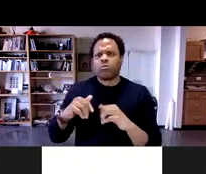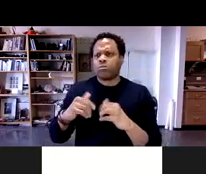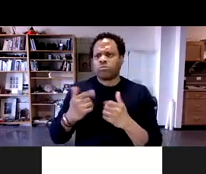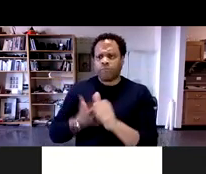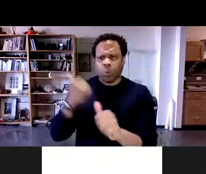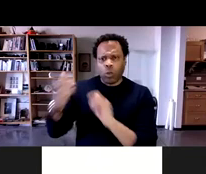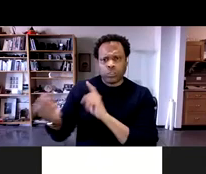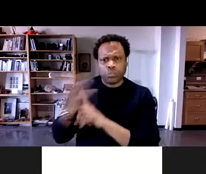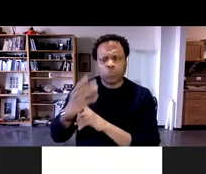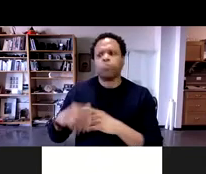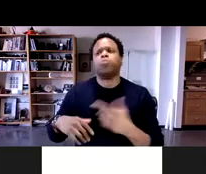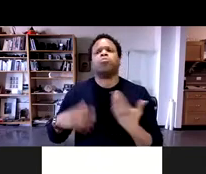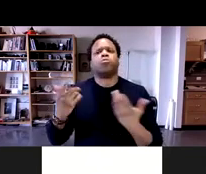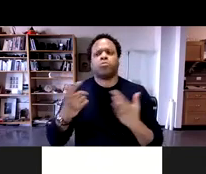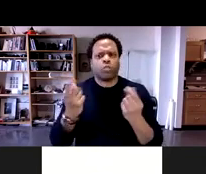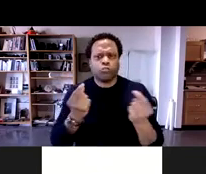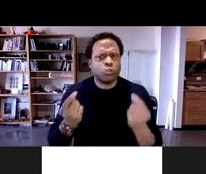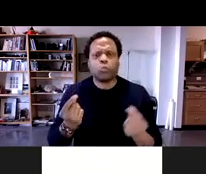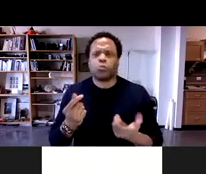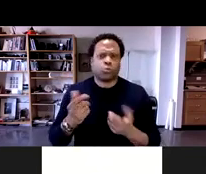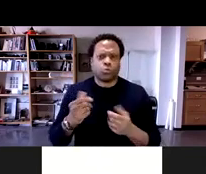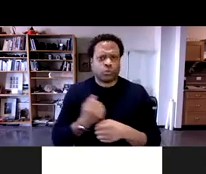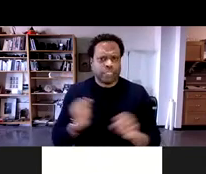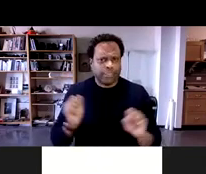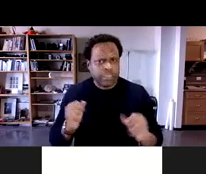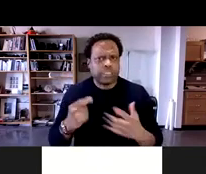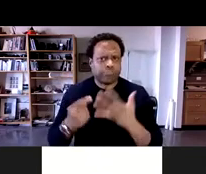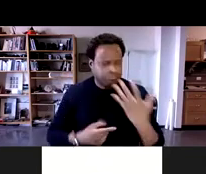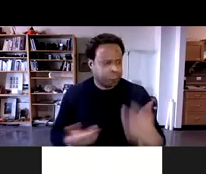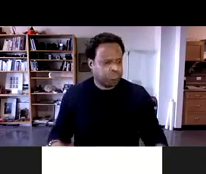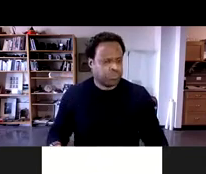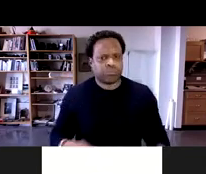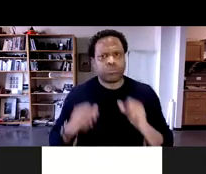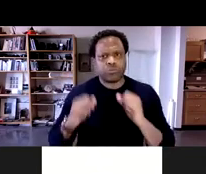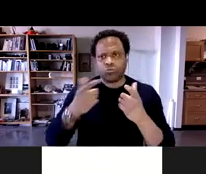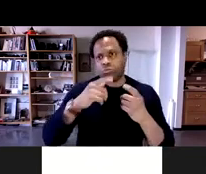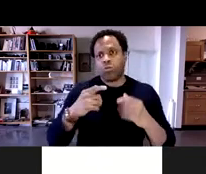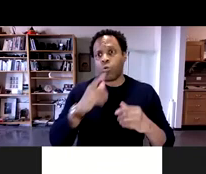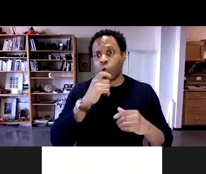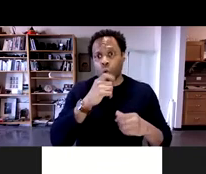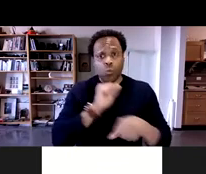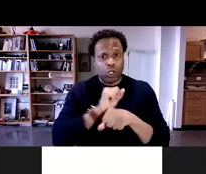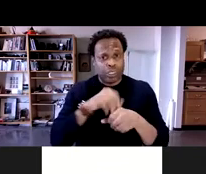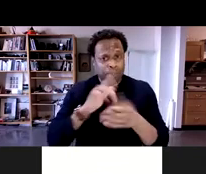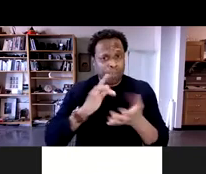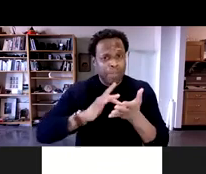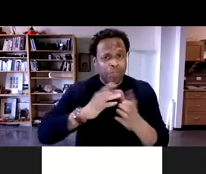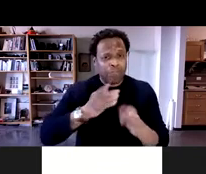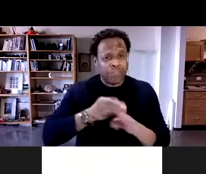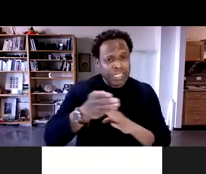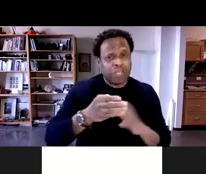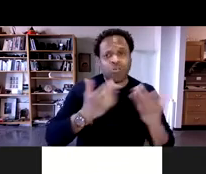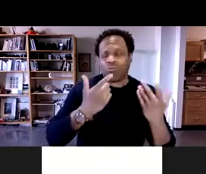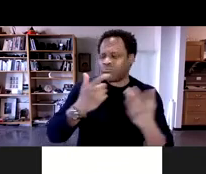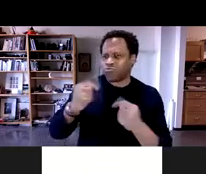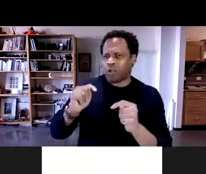health, be aware of individuals so you can avoid exposure, continue to be safe, reduce